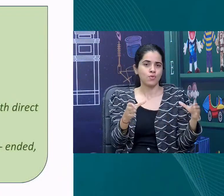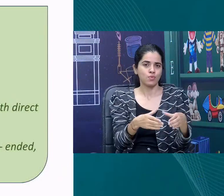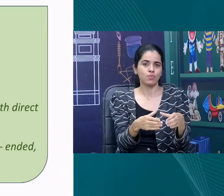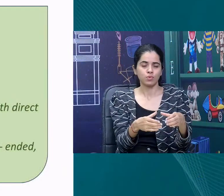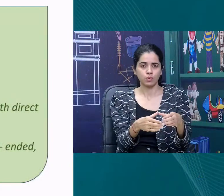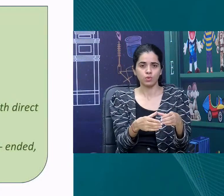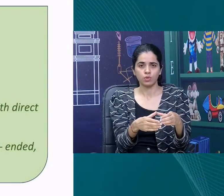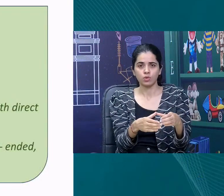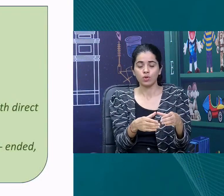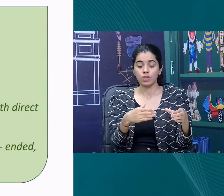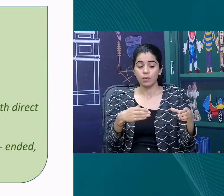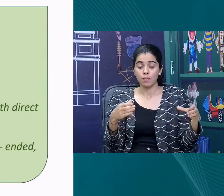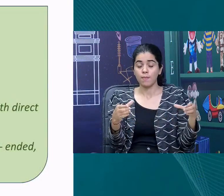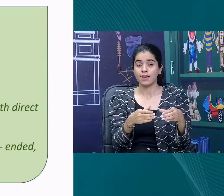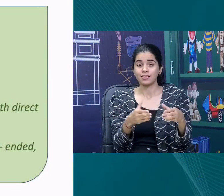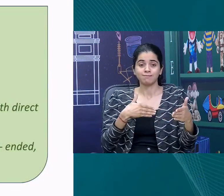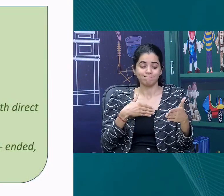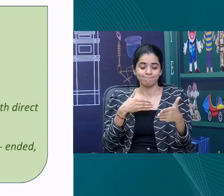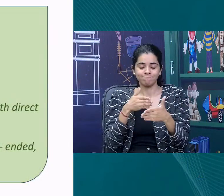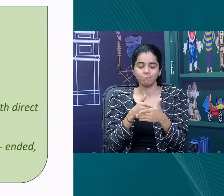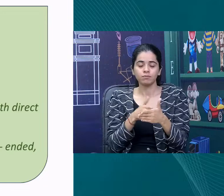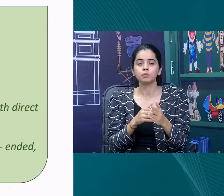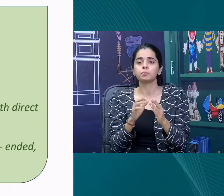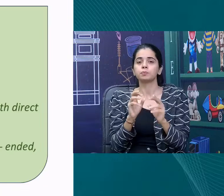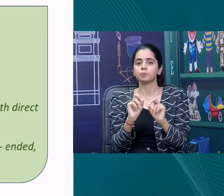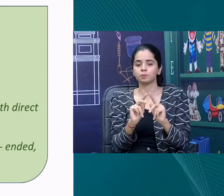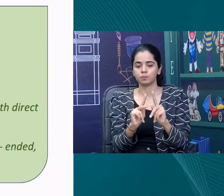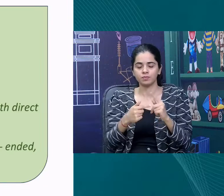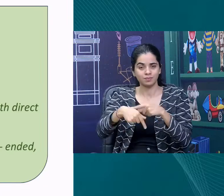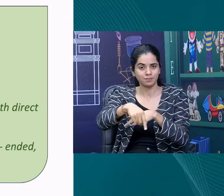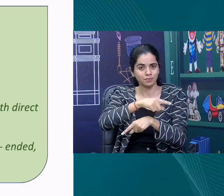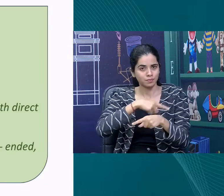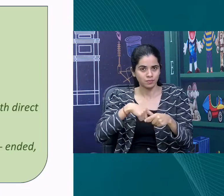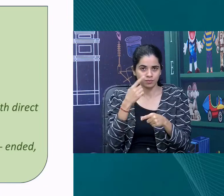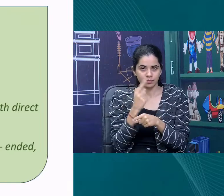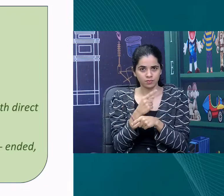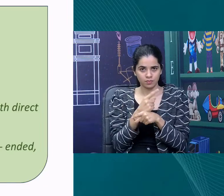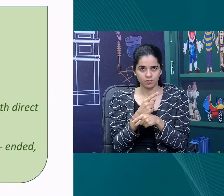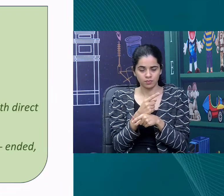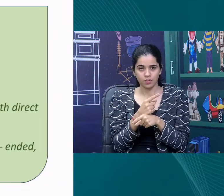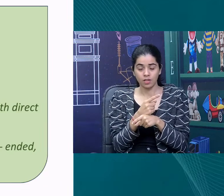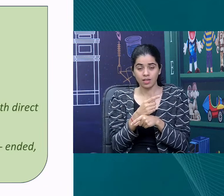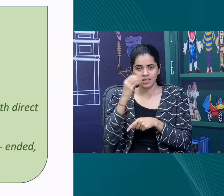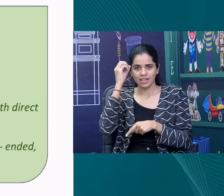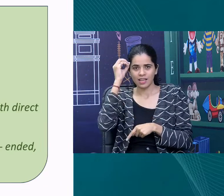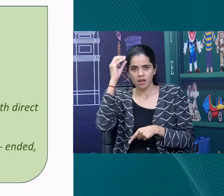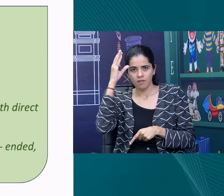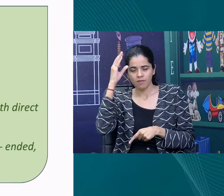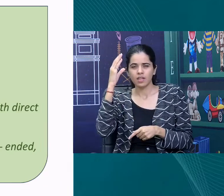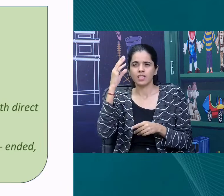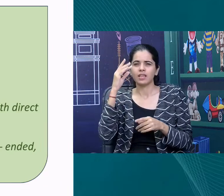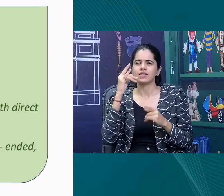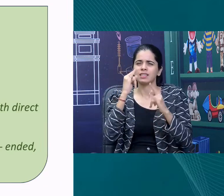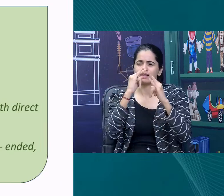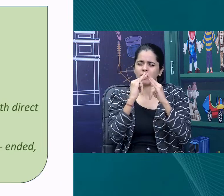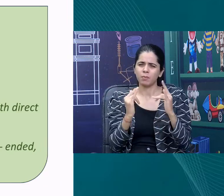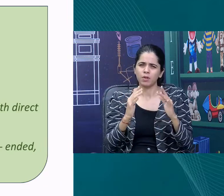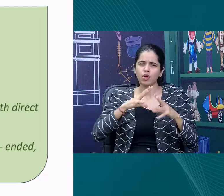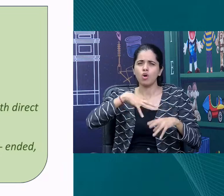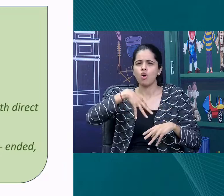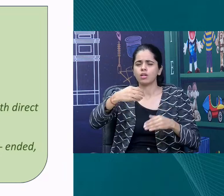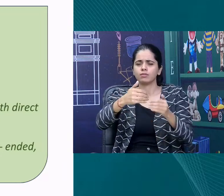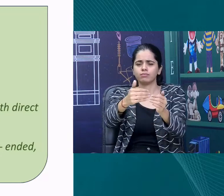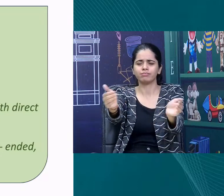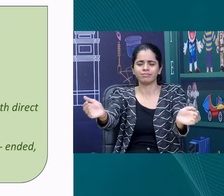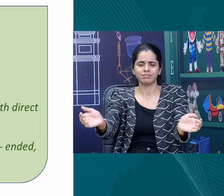children who need to be challenged, she said, okay, now I want you to create an awareness campaign, either in school or the